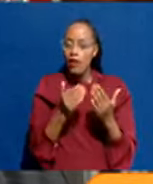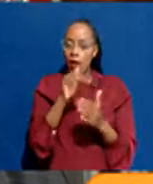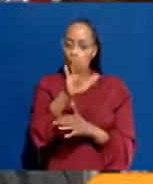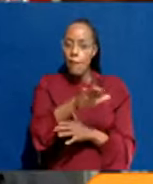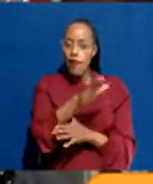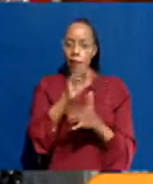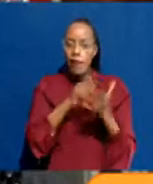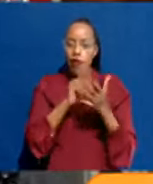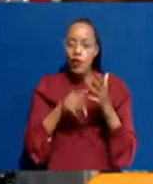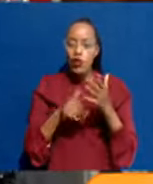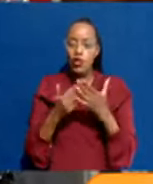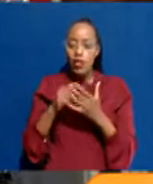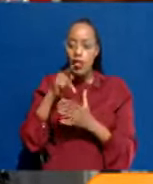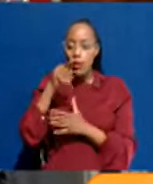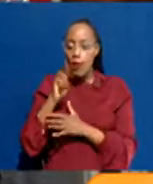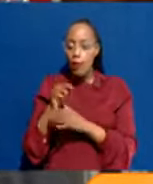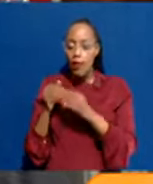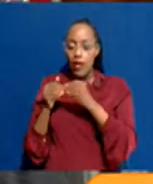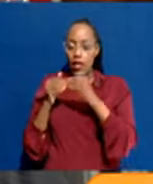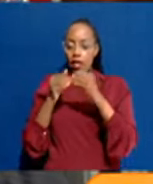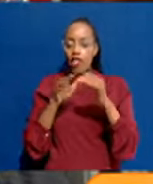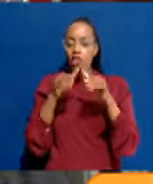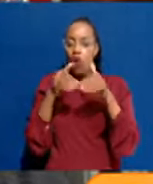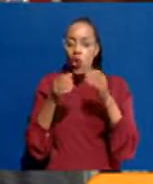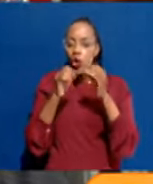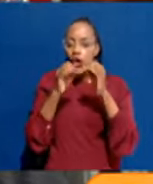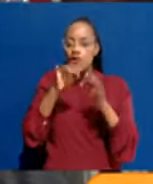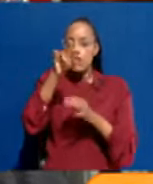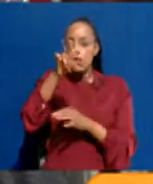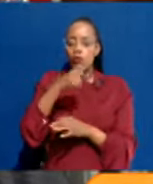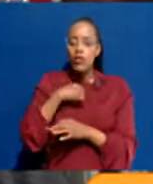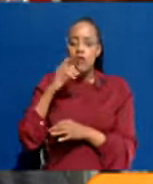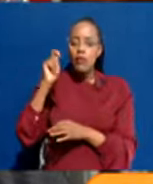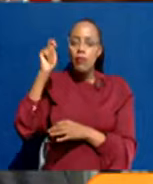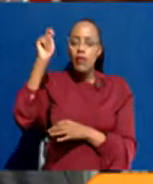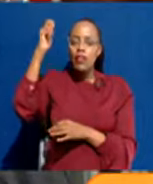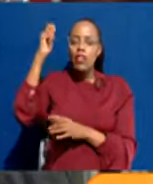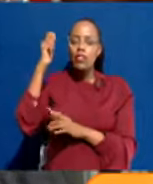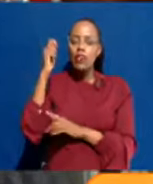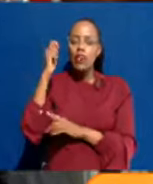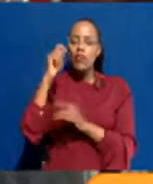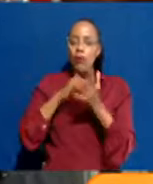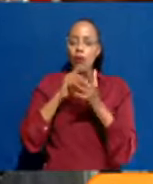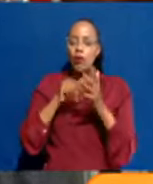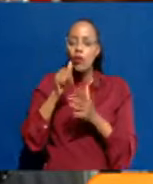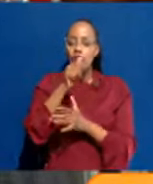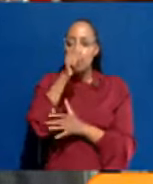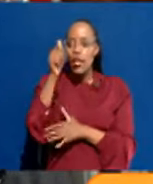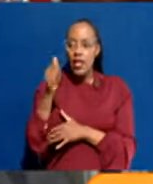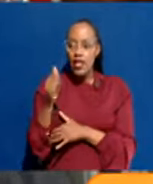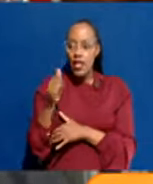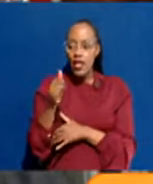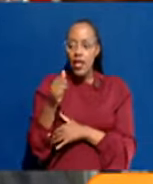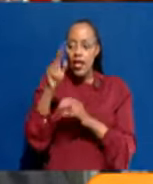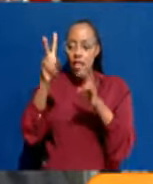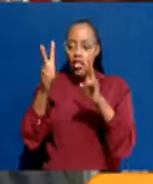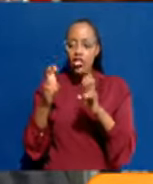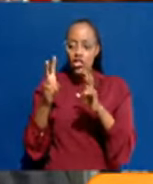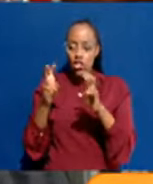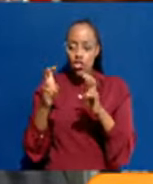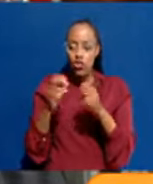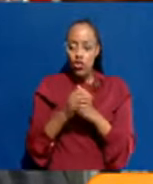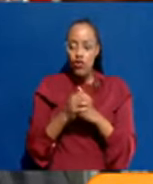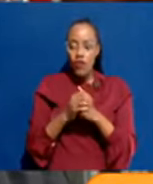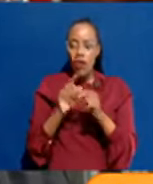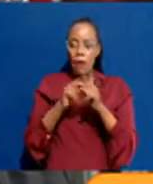Parliamentary is led by a prime minister. Yeah. Or whether it should be presidential. That was another issue.